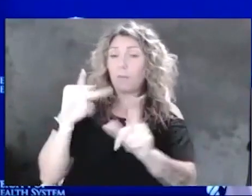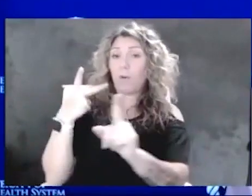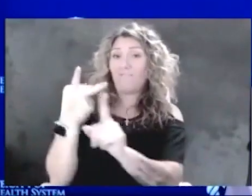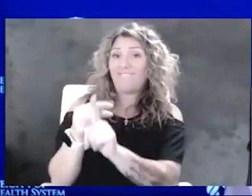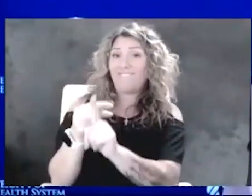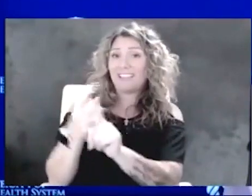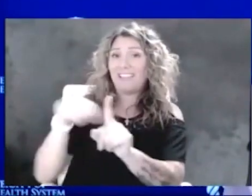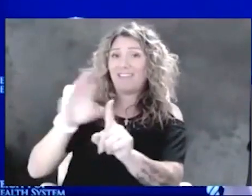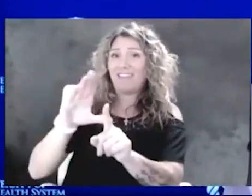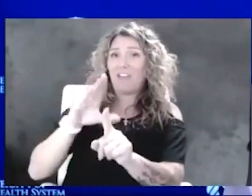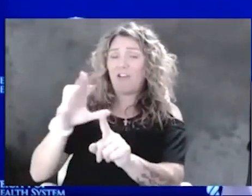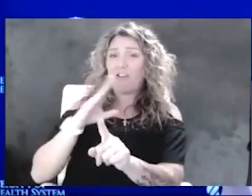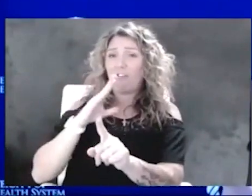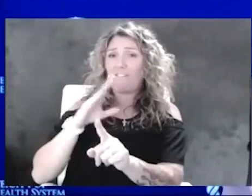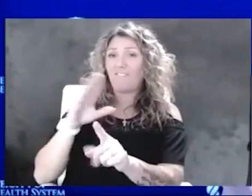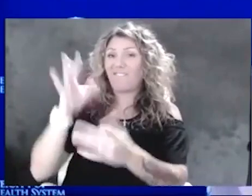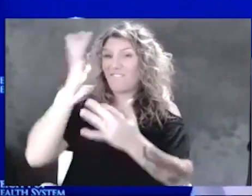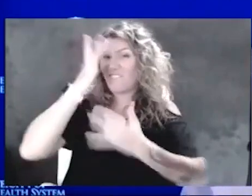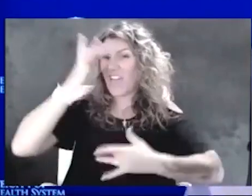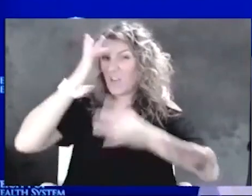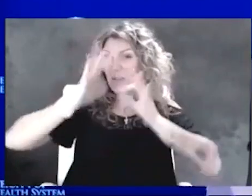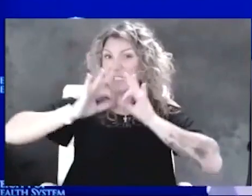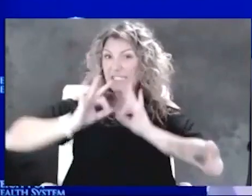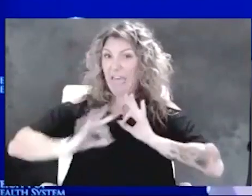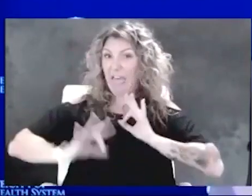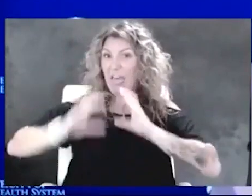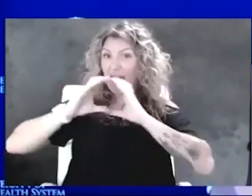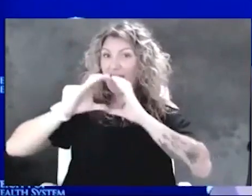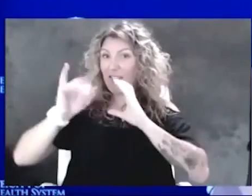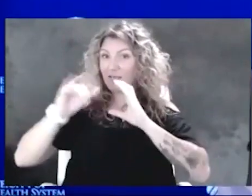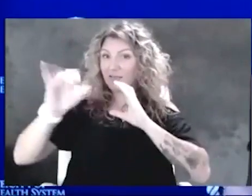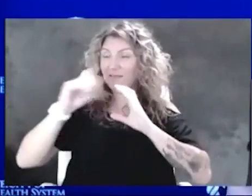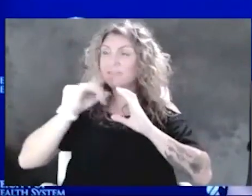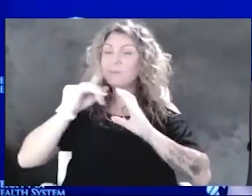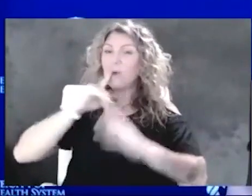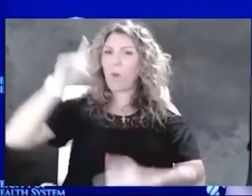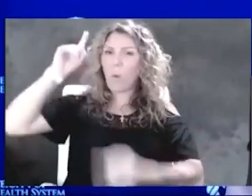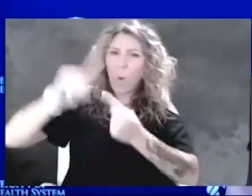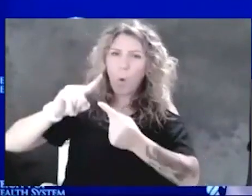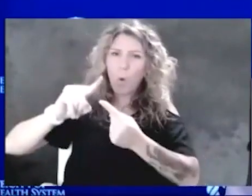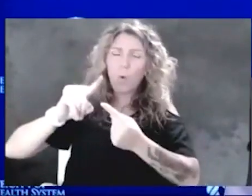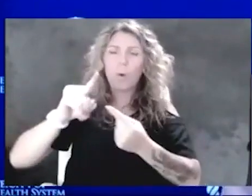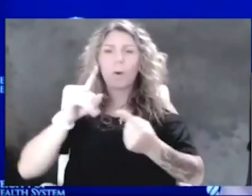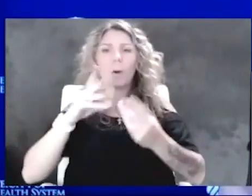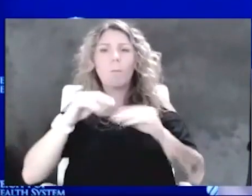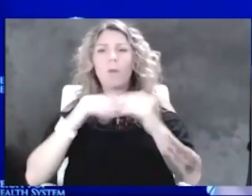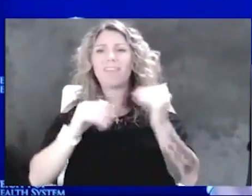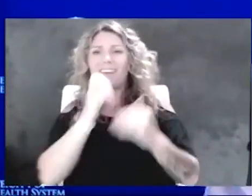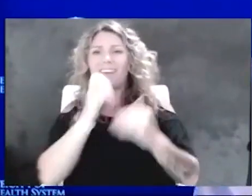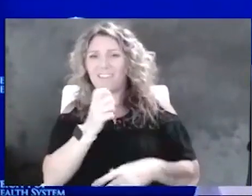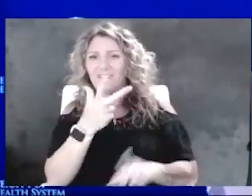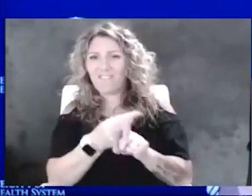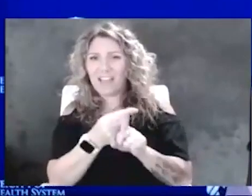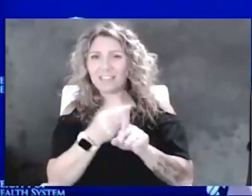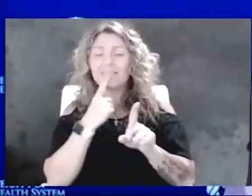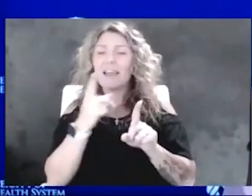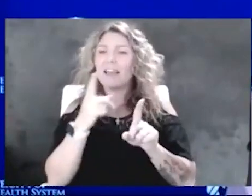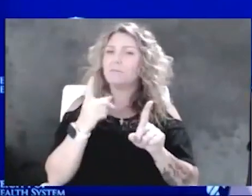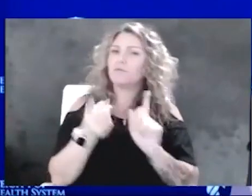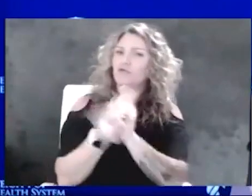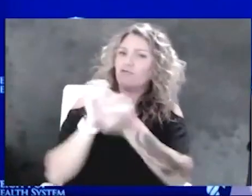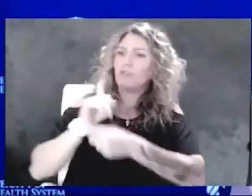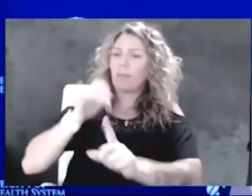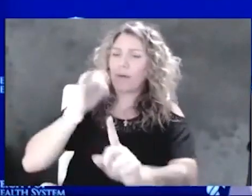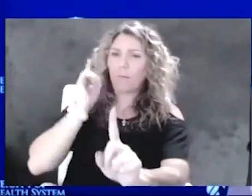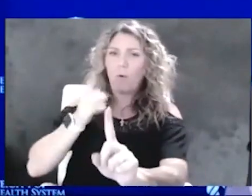much more quickly than the unvaccinated. So I think if you are turning that point and pivoting to saying, if you have this